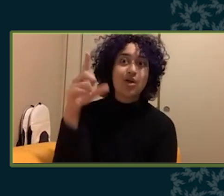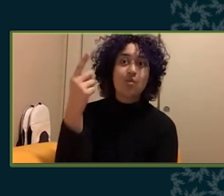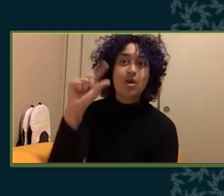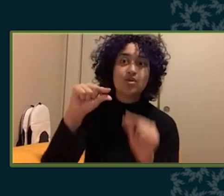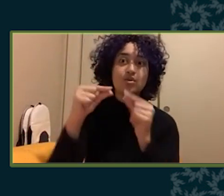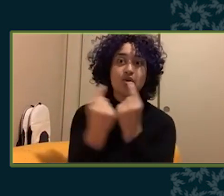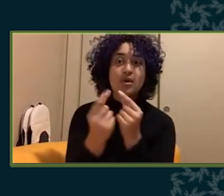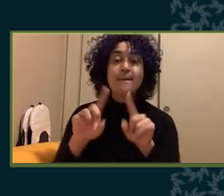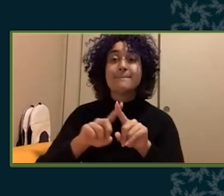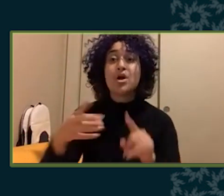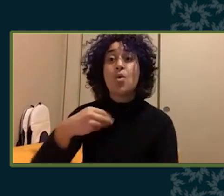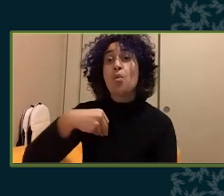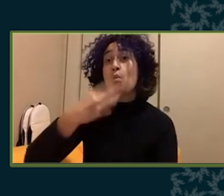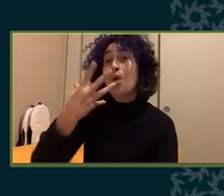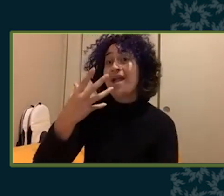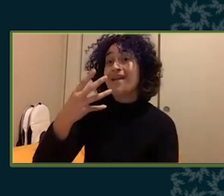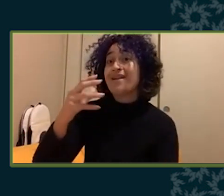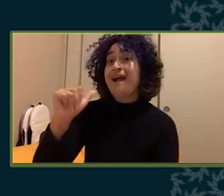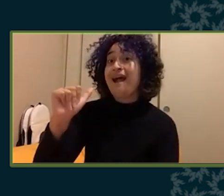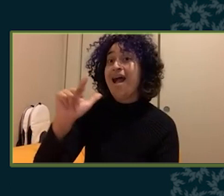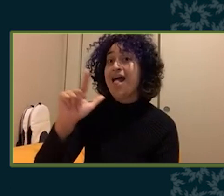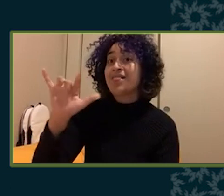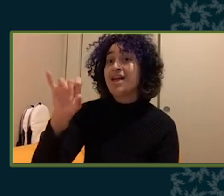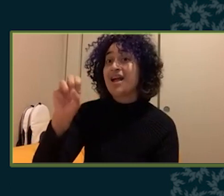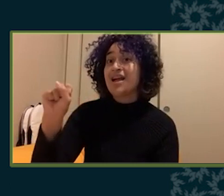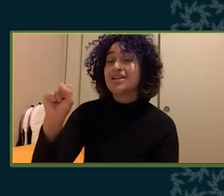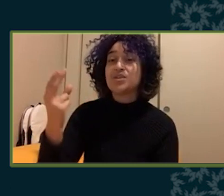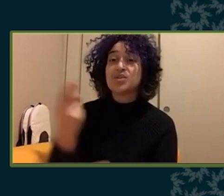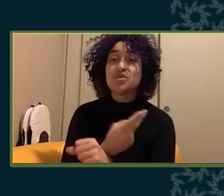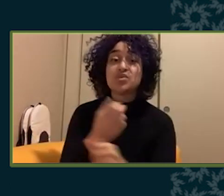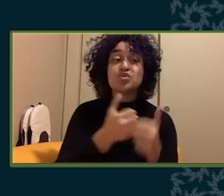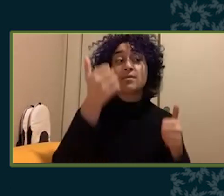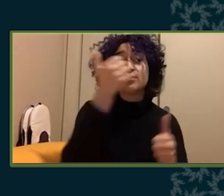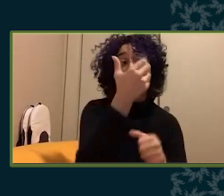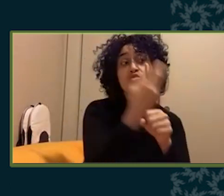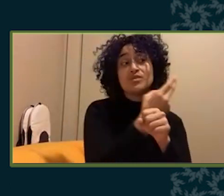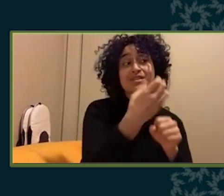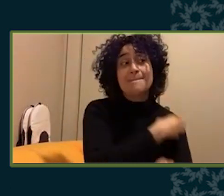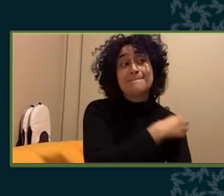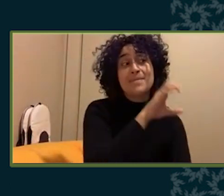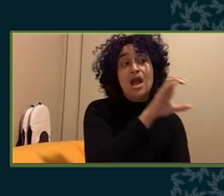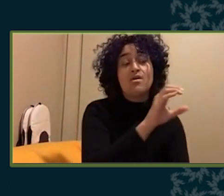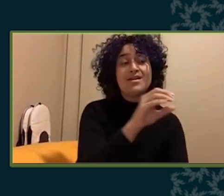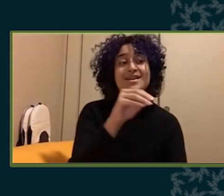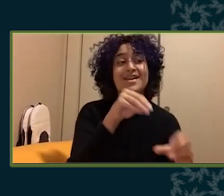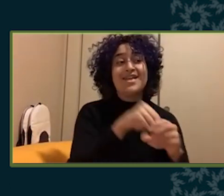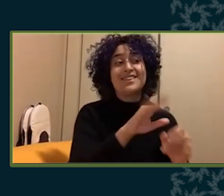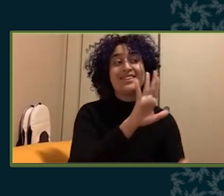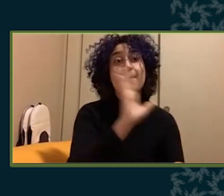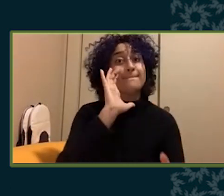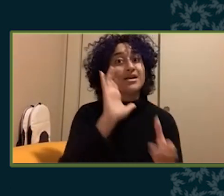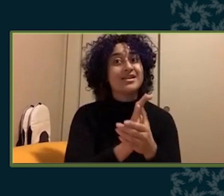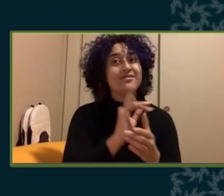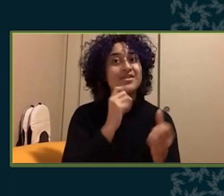white allies using supremacist uses of power in their belief that they're advocating for